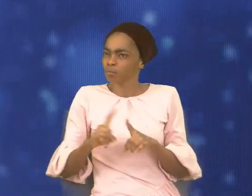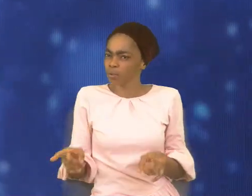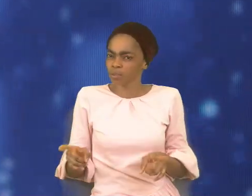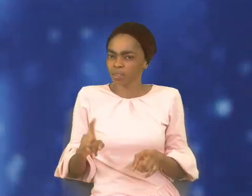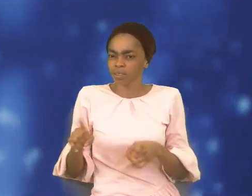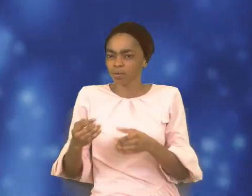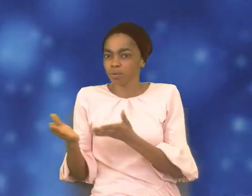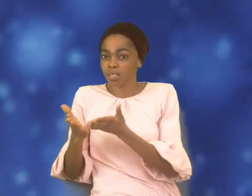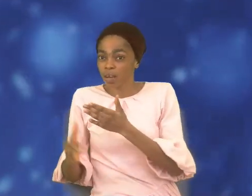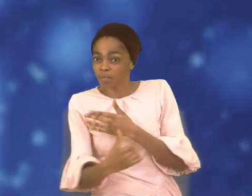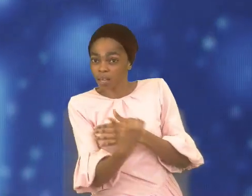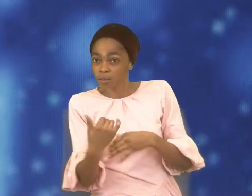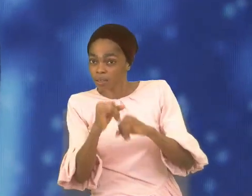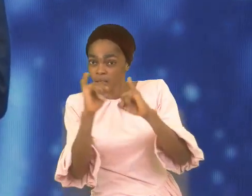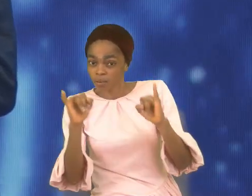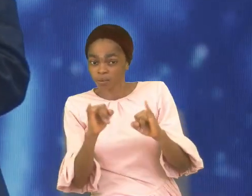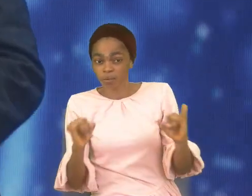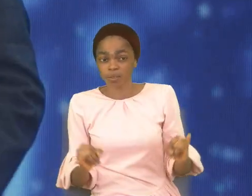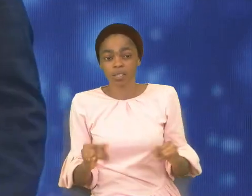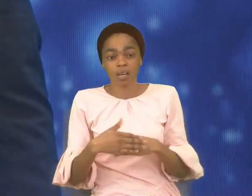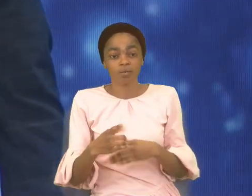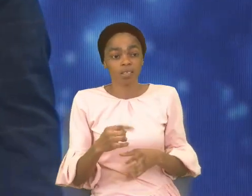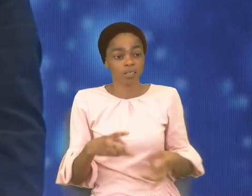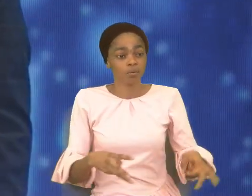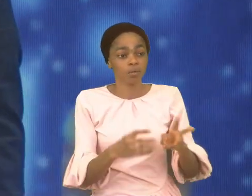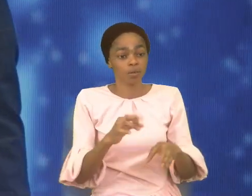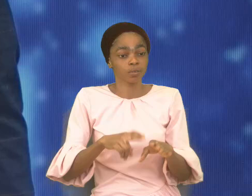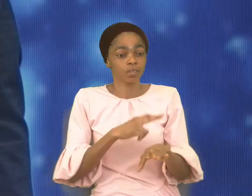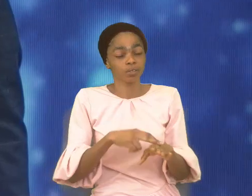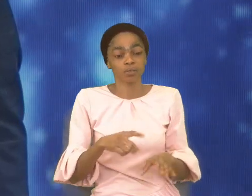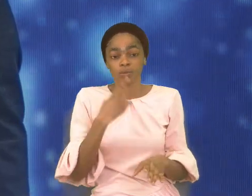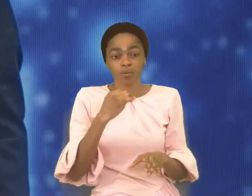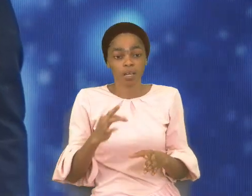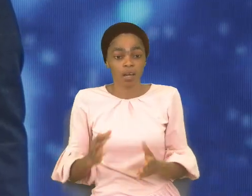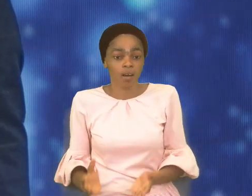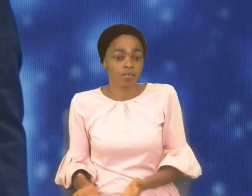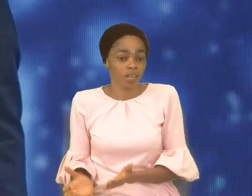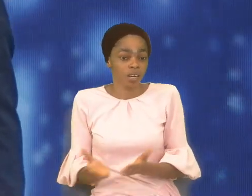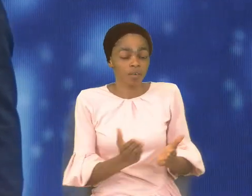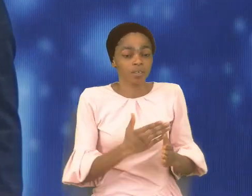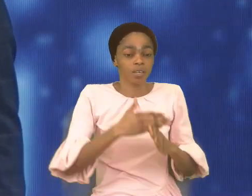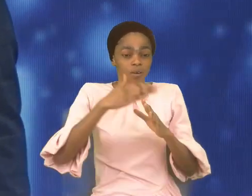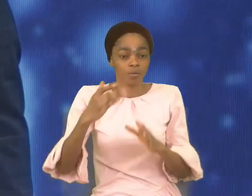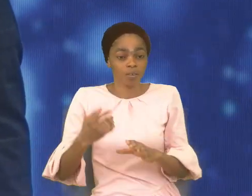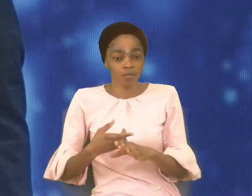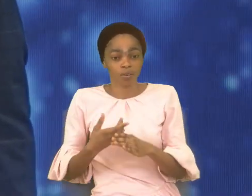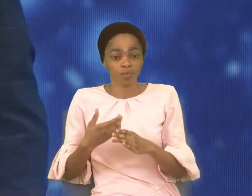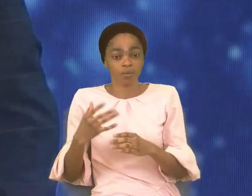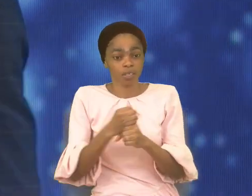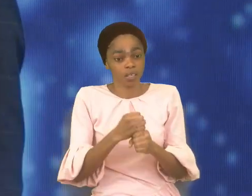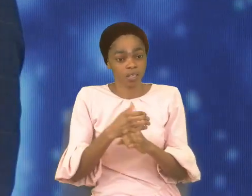away from thence. Verse 34, in verse 34, unto this day they do